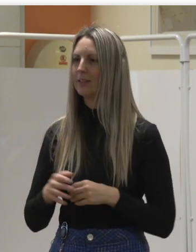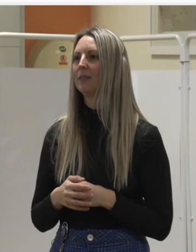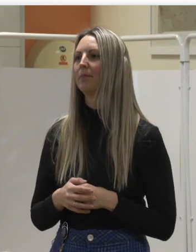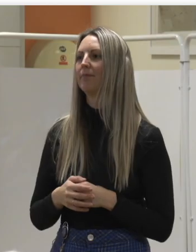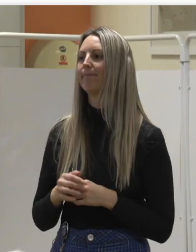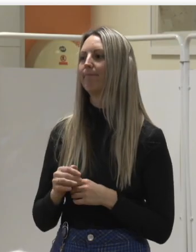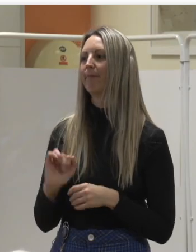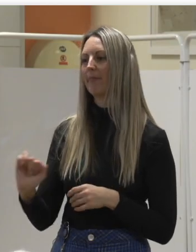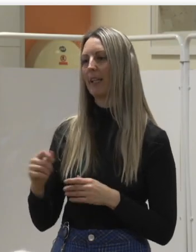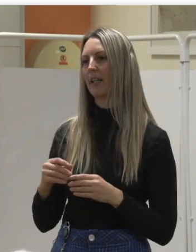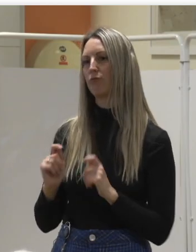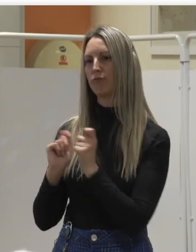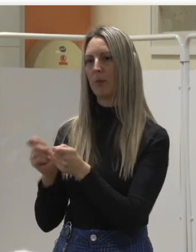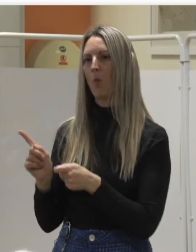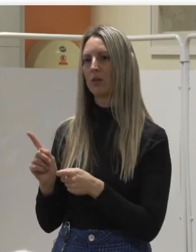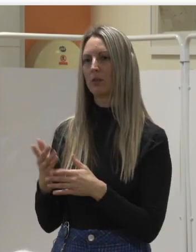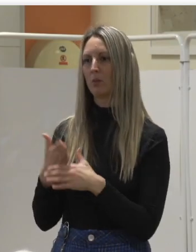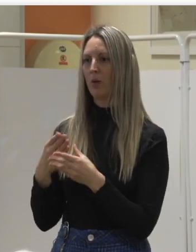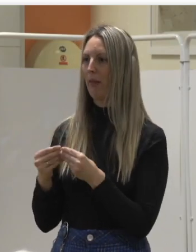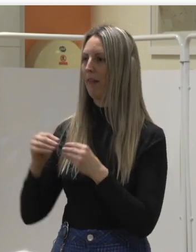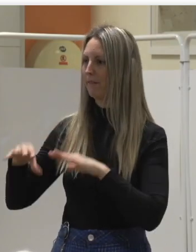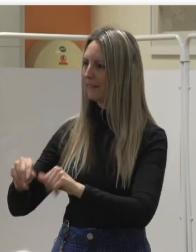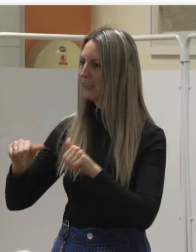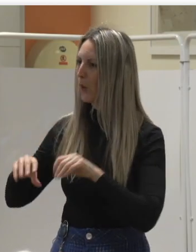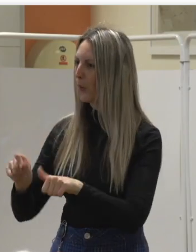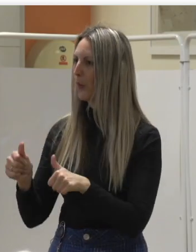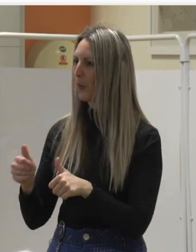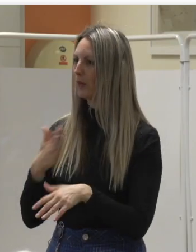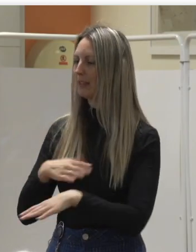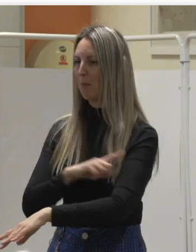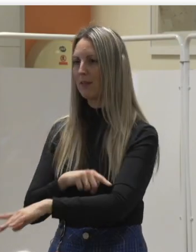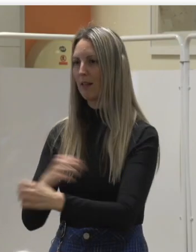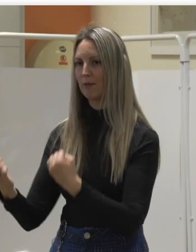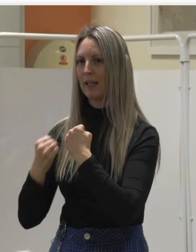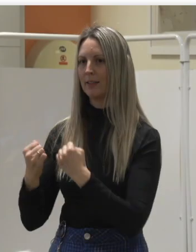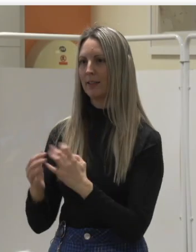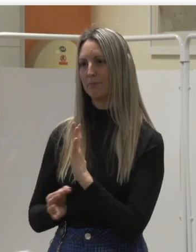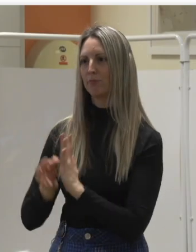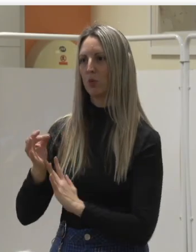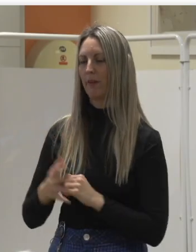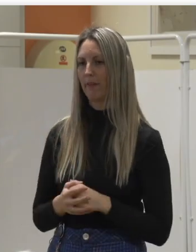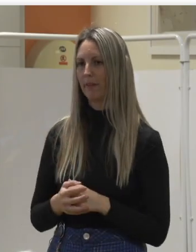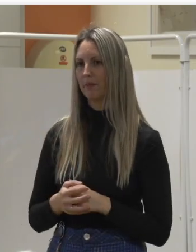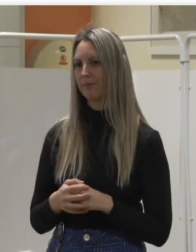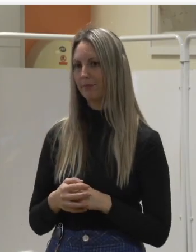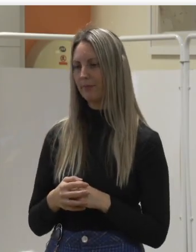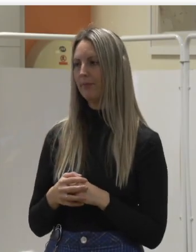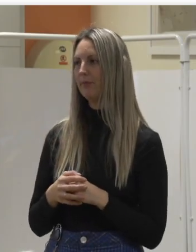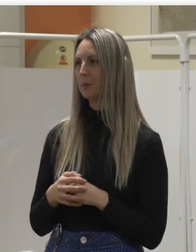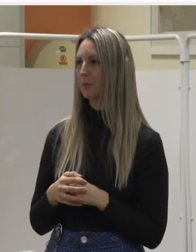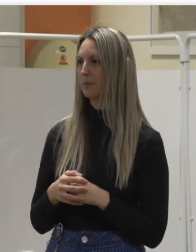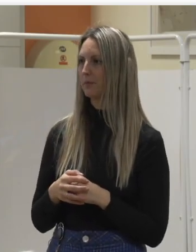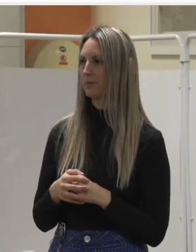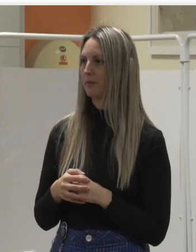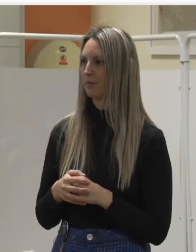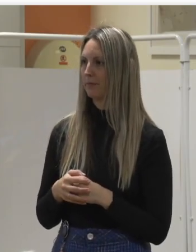muscle strength, because some of these people may still feel physically not able to do things which they were